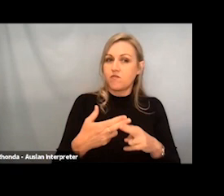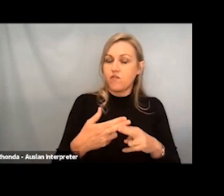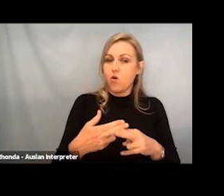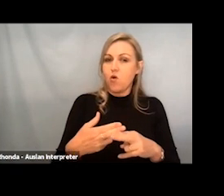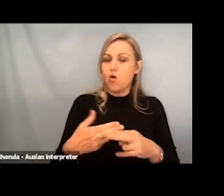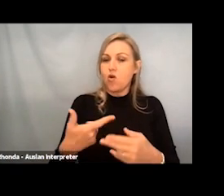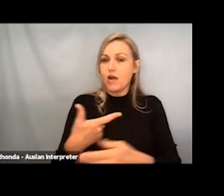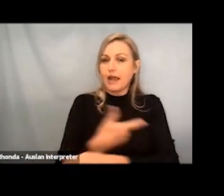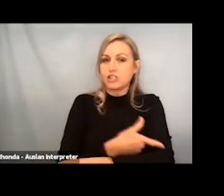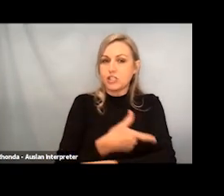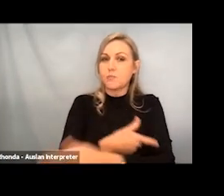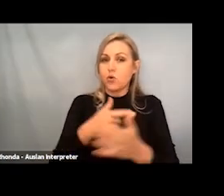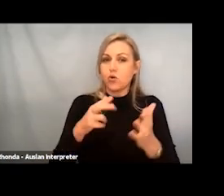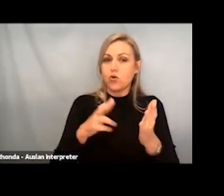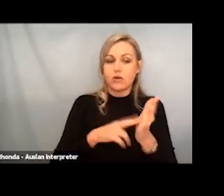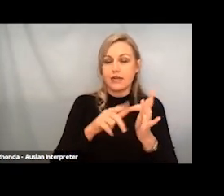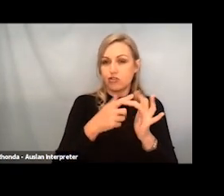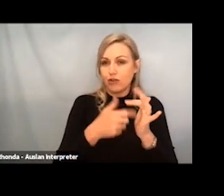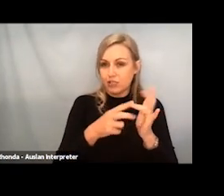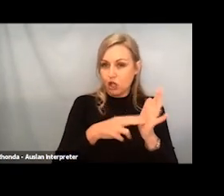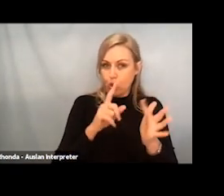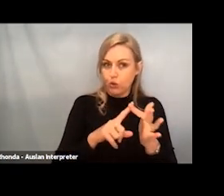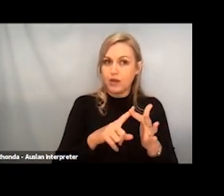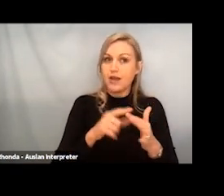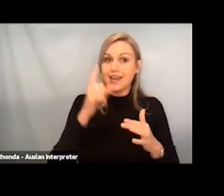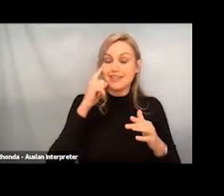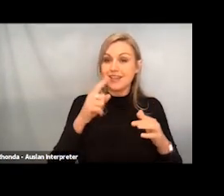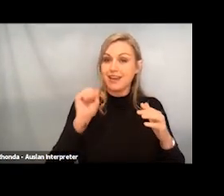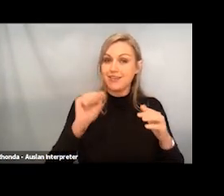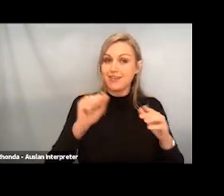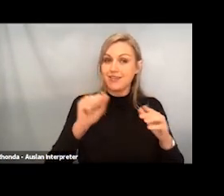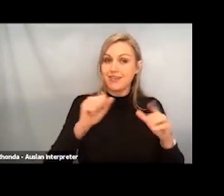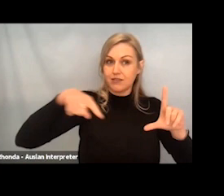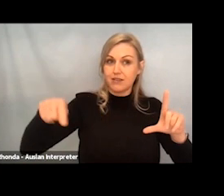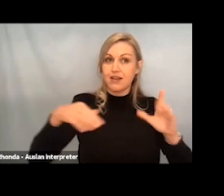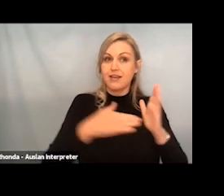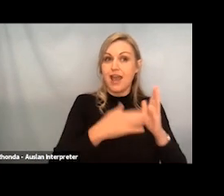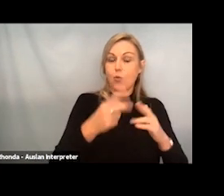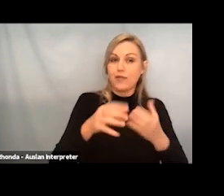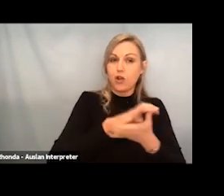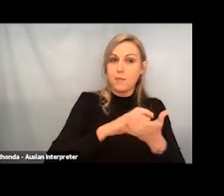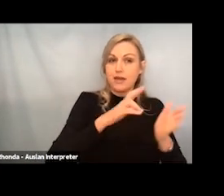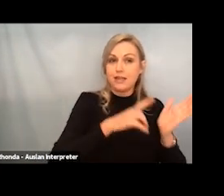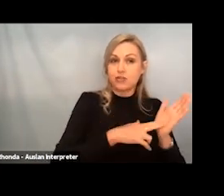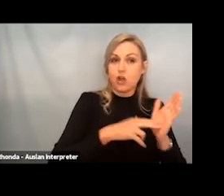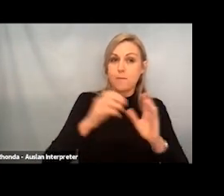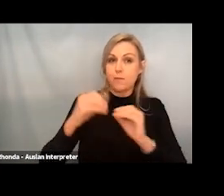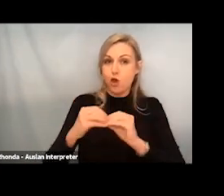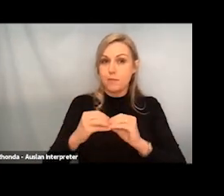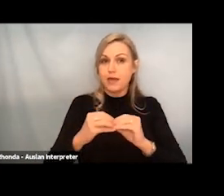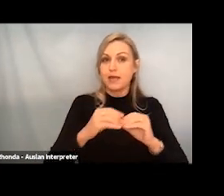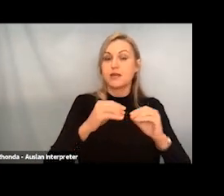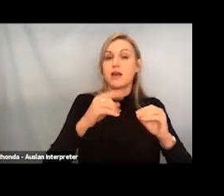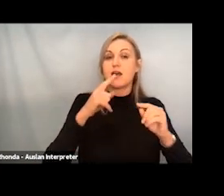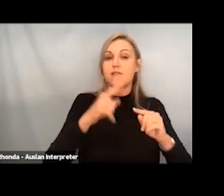injectable form of naltrexone. And with this, you can see here the naltrexone bupropion group, in terms of percentage